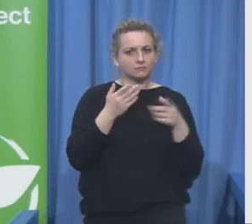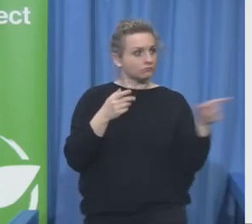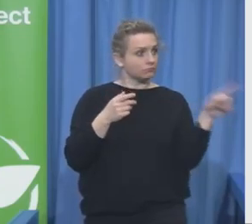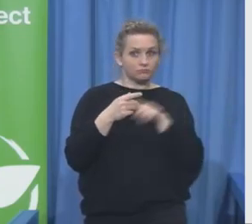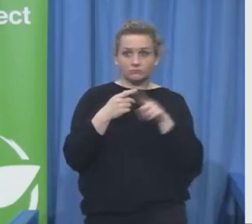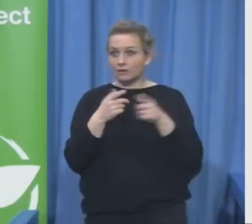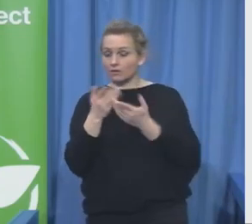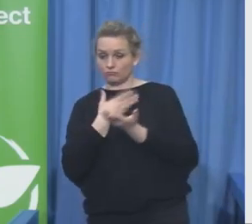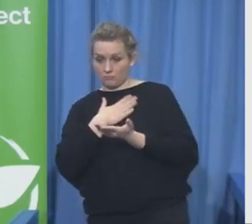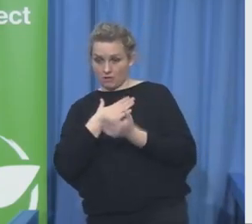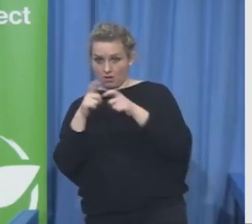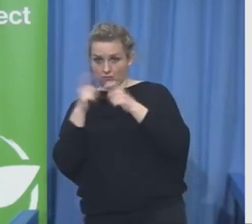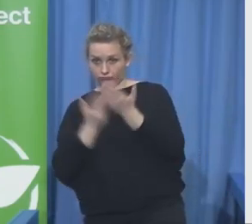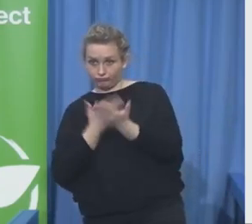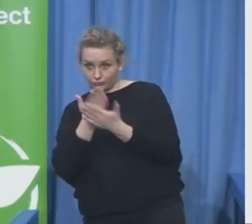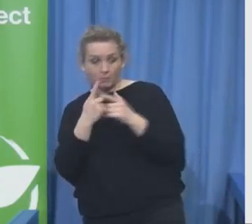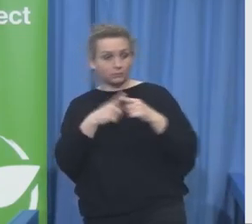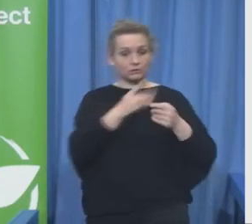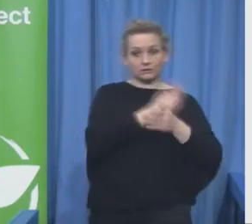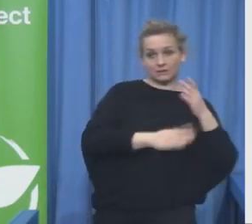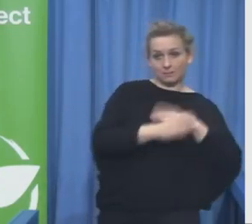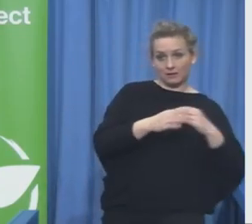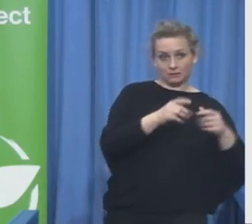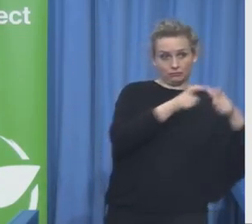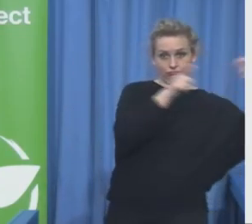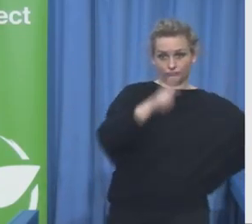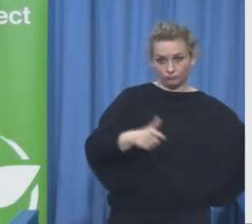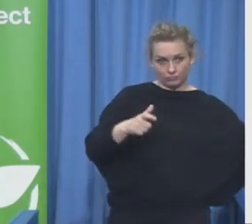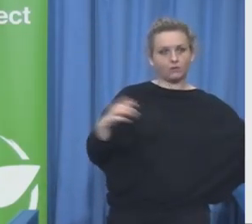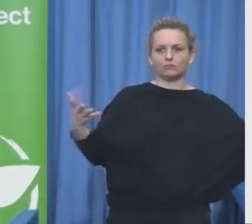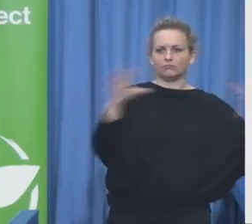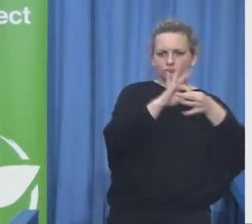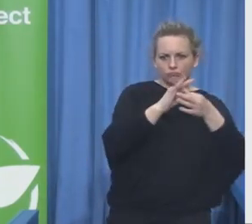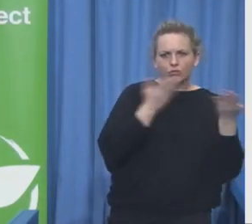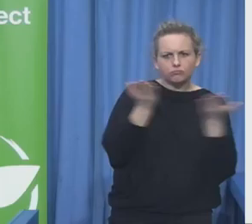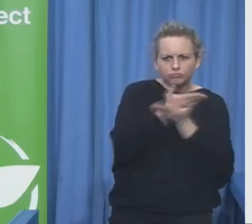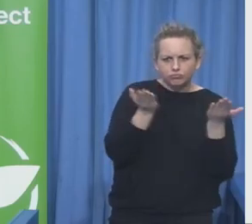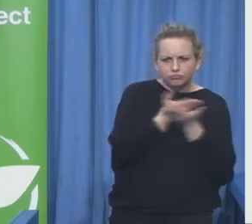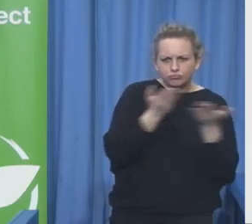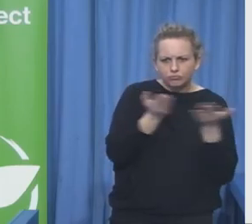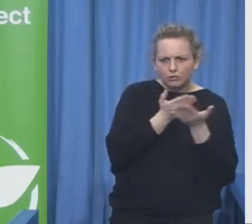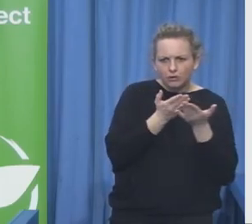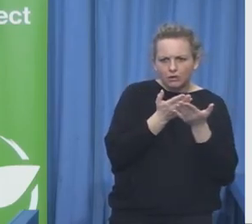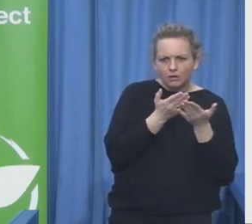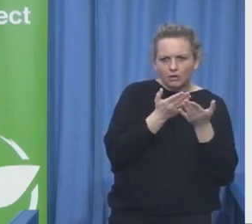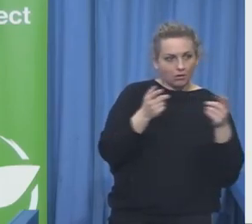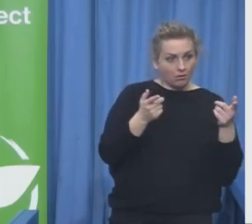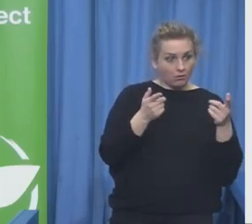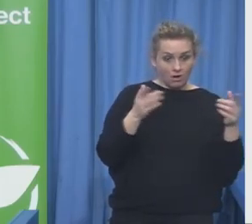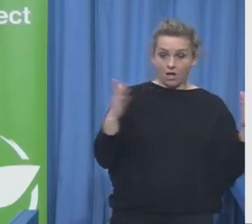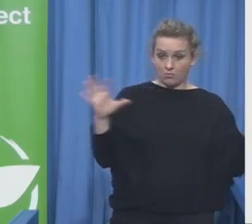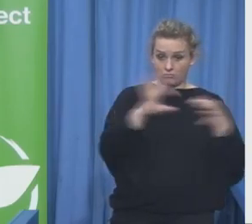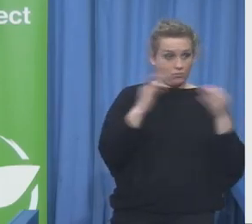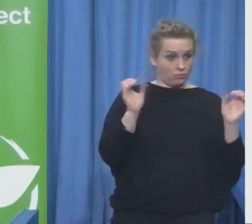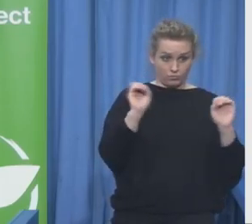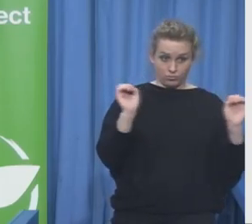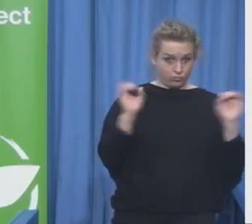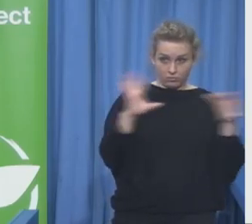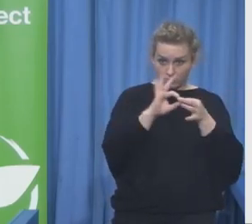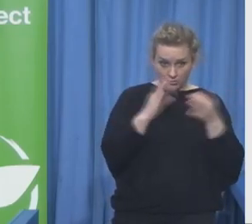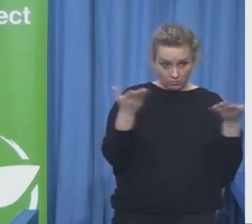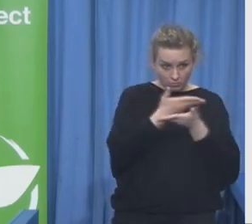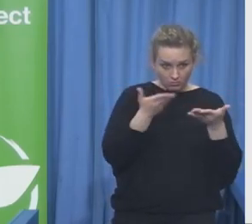interviews. She wasn't getting them, and she says to me, "I don't understand. The other people I know that are graduating at the same time are